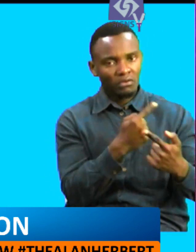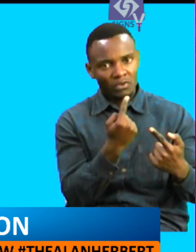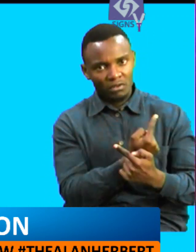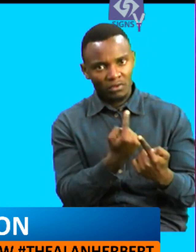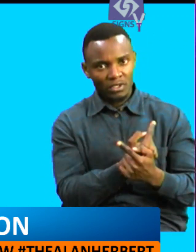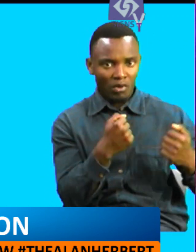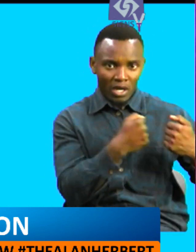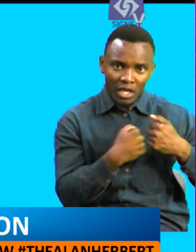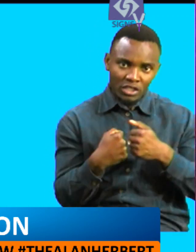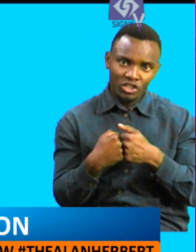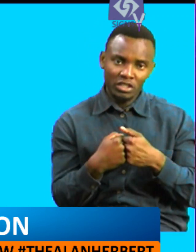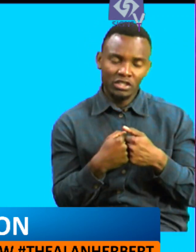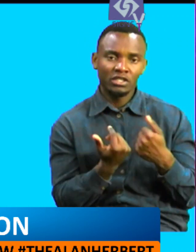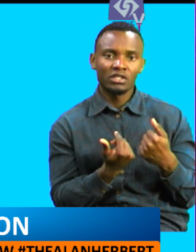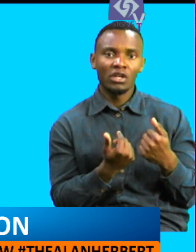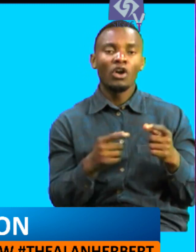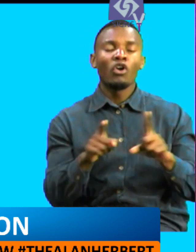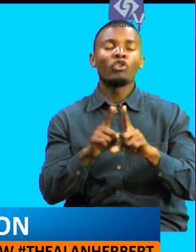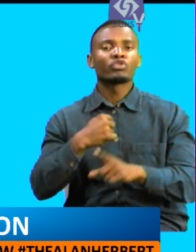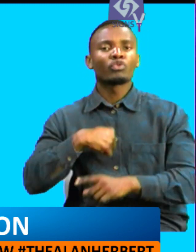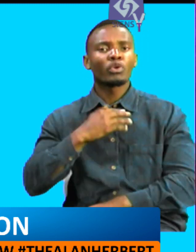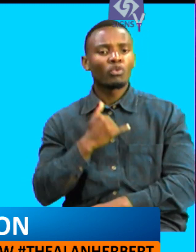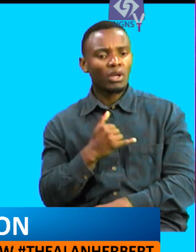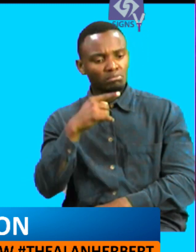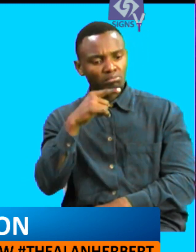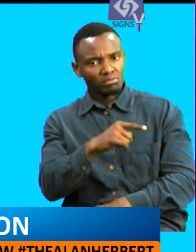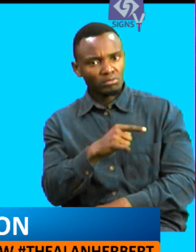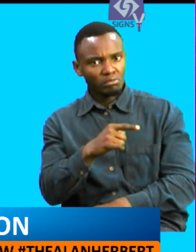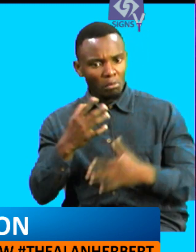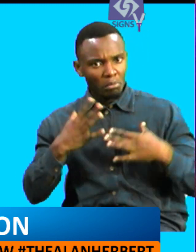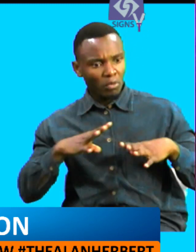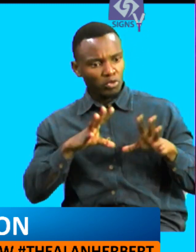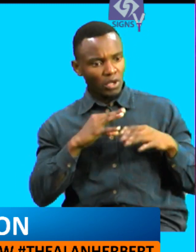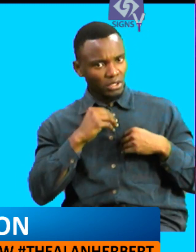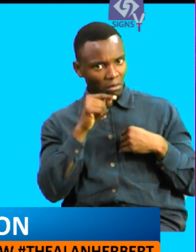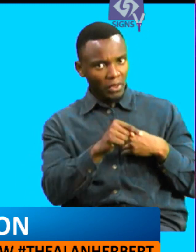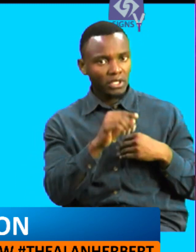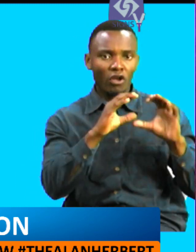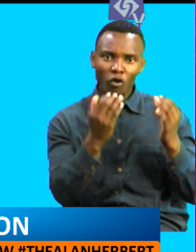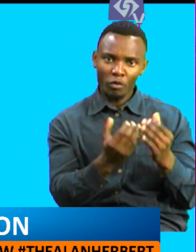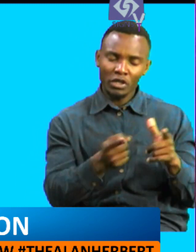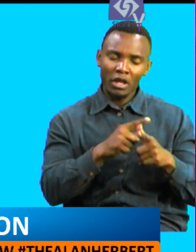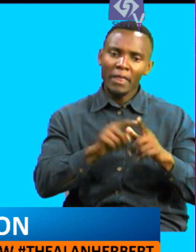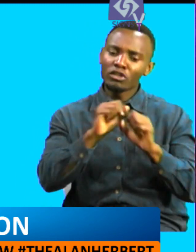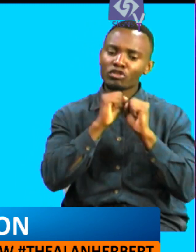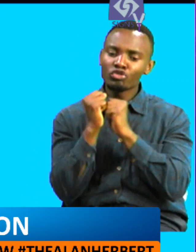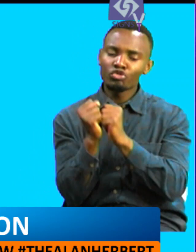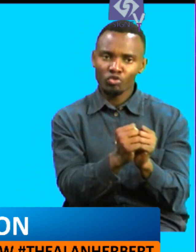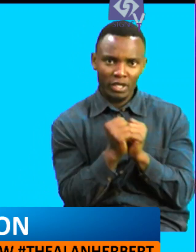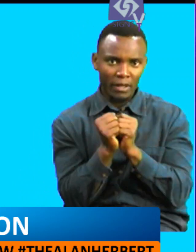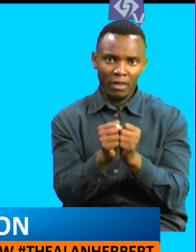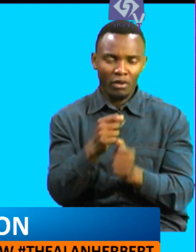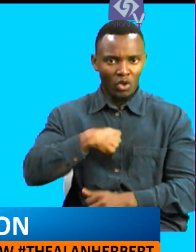this kind of challenges and would want to be listened to, so that we